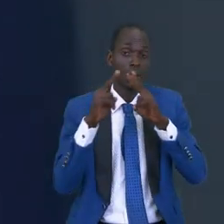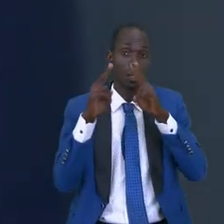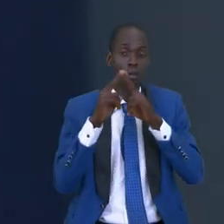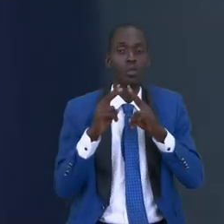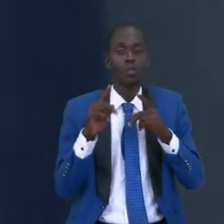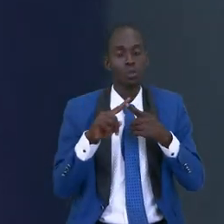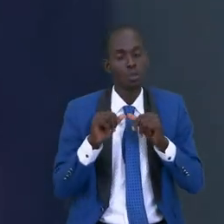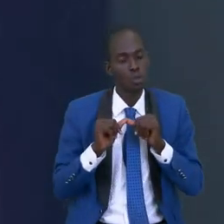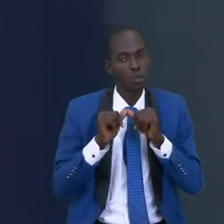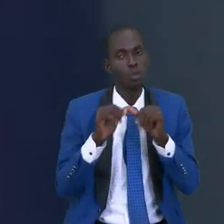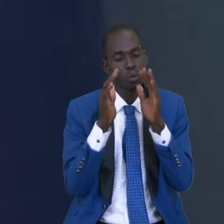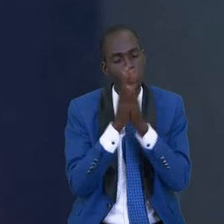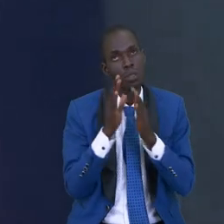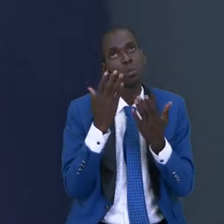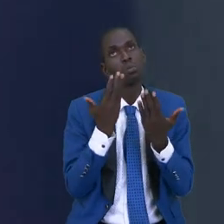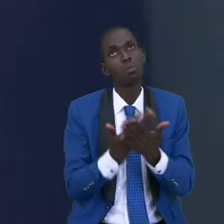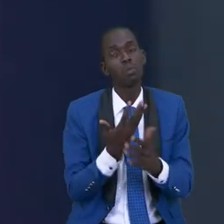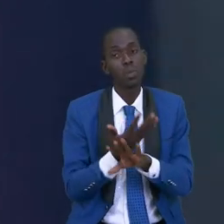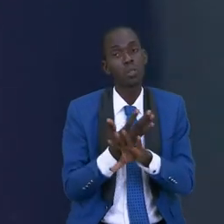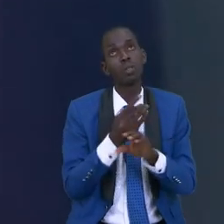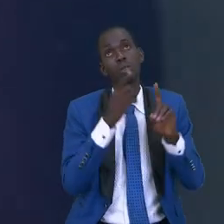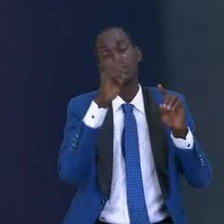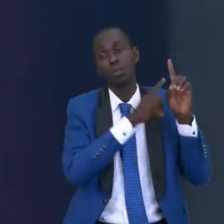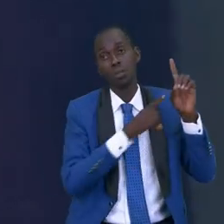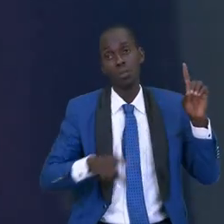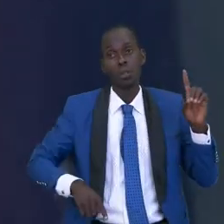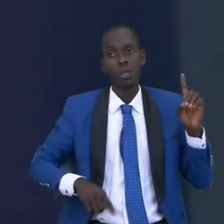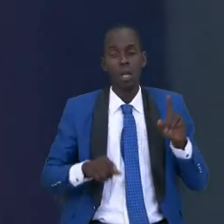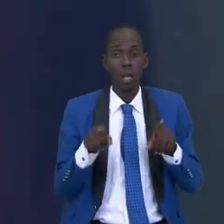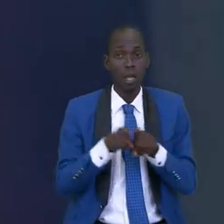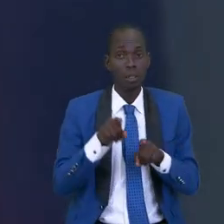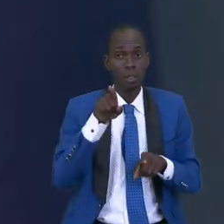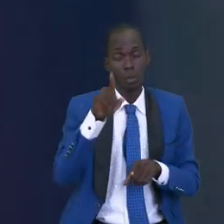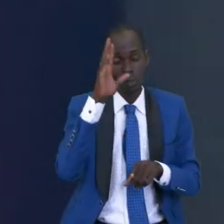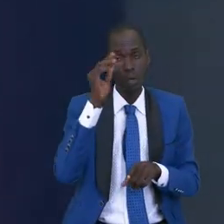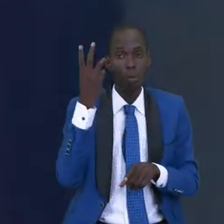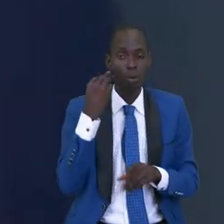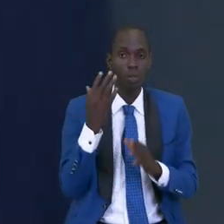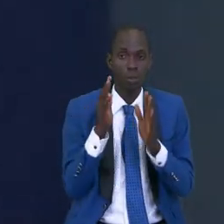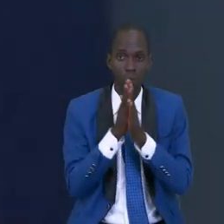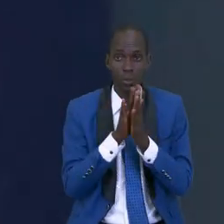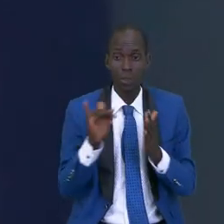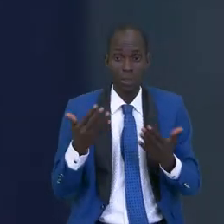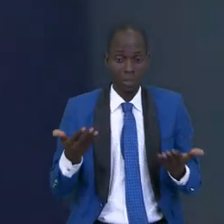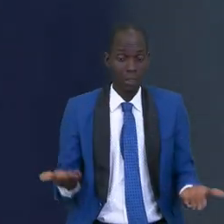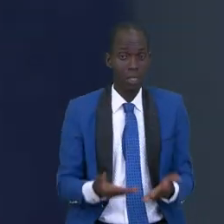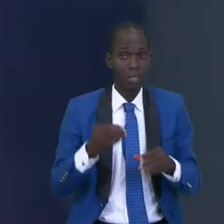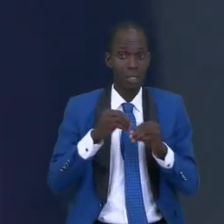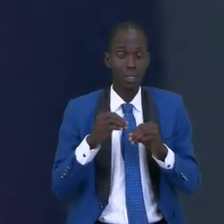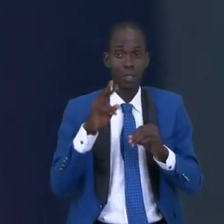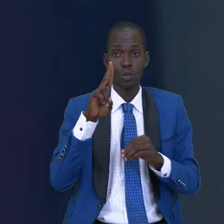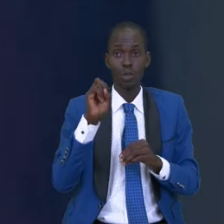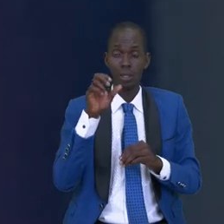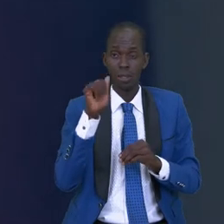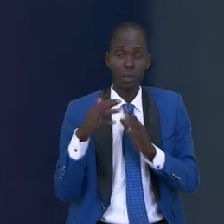the face of the Lord. While we were praying, here in Minnesota, United States of America, where the trial was